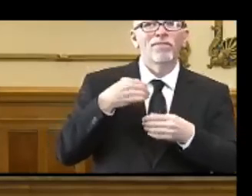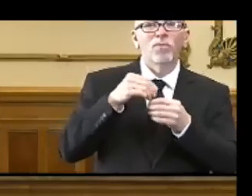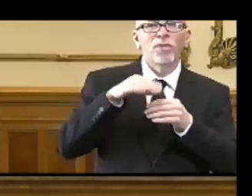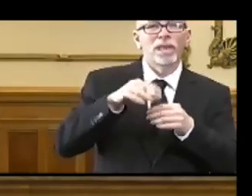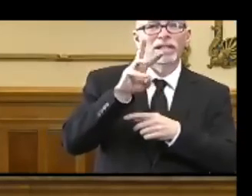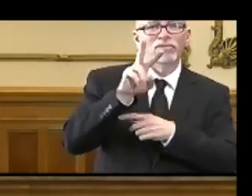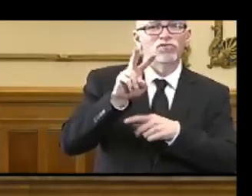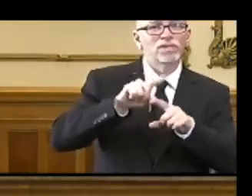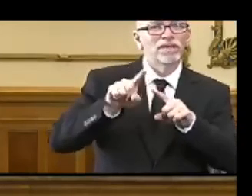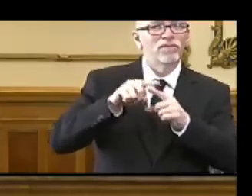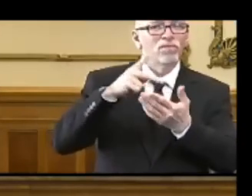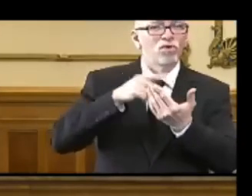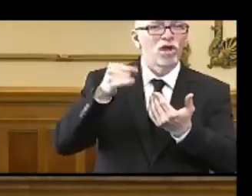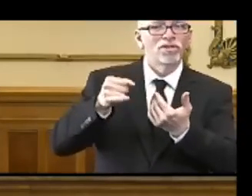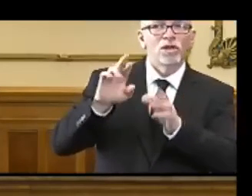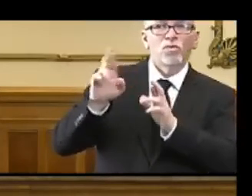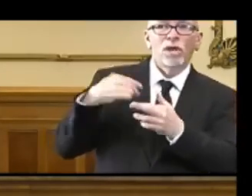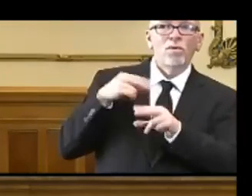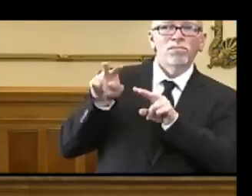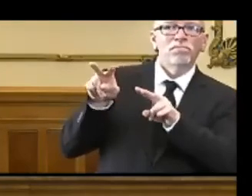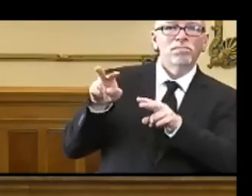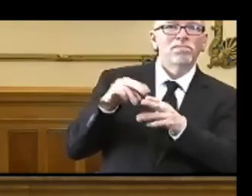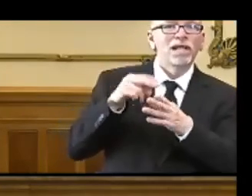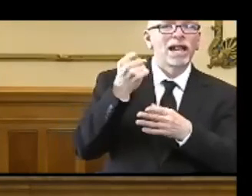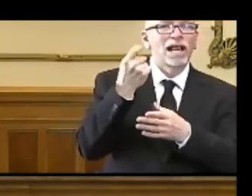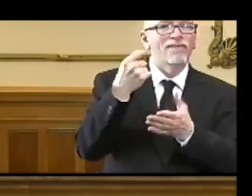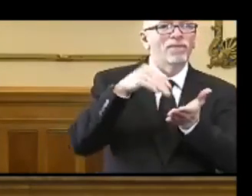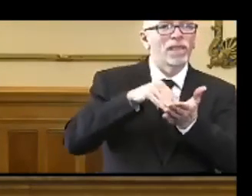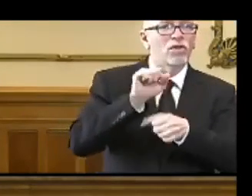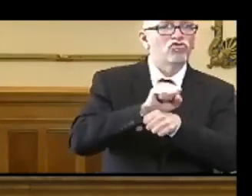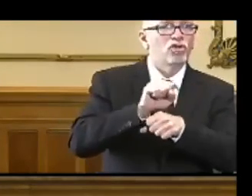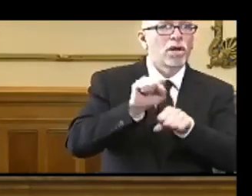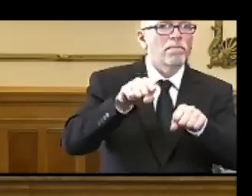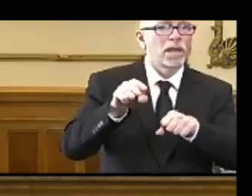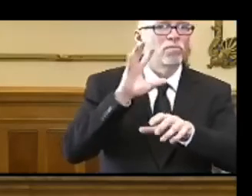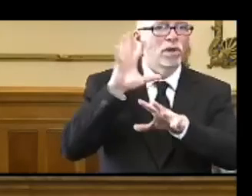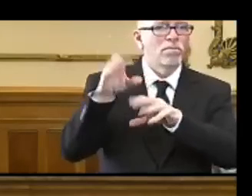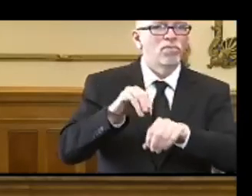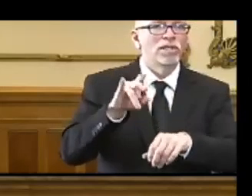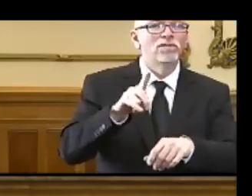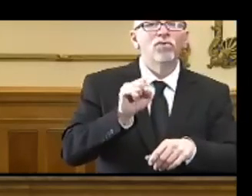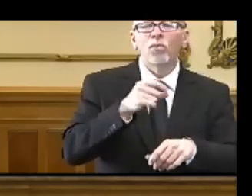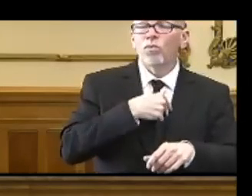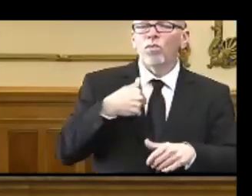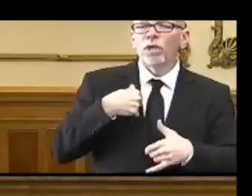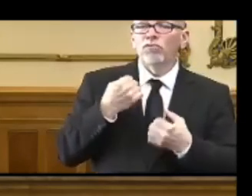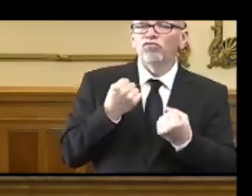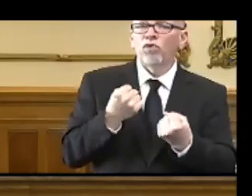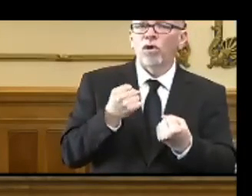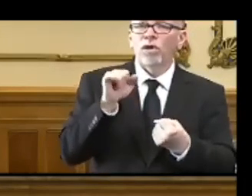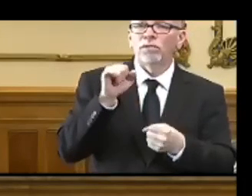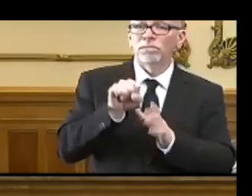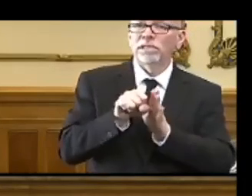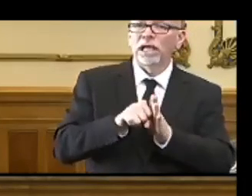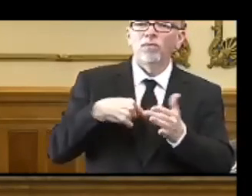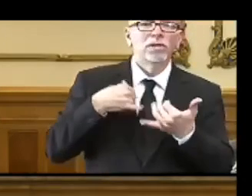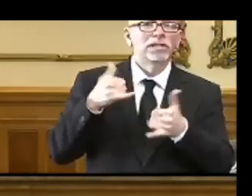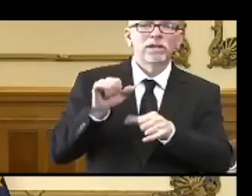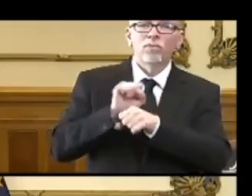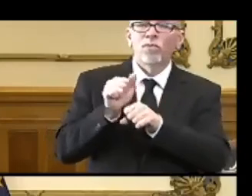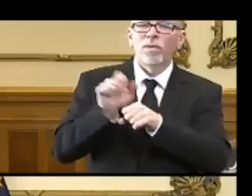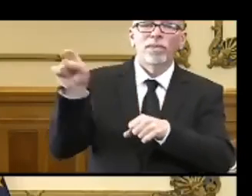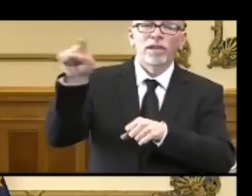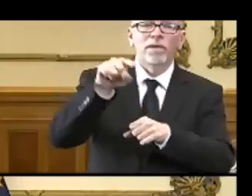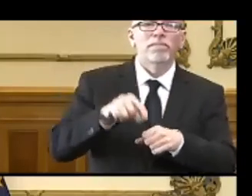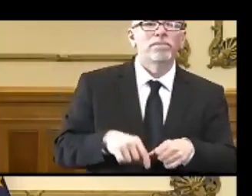projects in the pipeline representing over 11,000 jobs. So we remain strong as a state and we'll continue to work that effort. And we'll continue